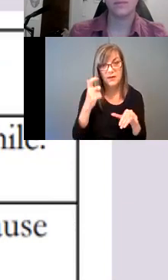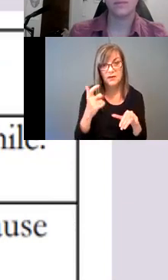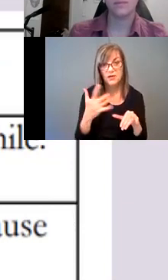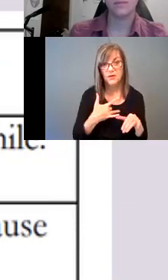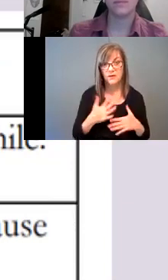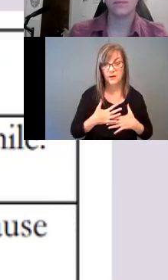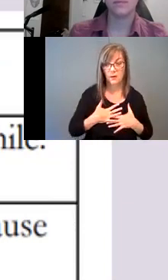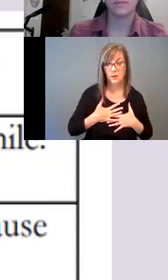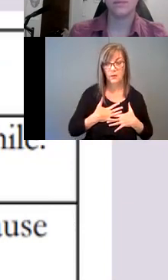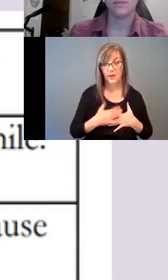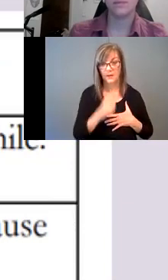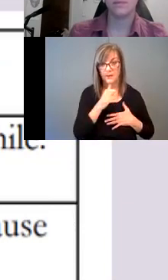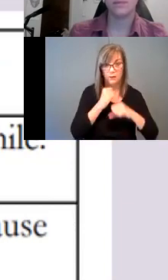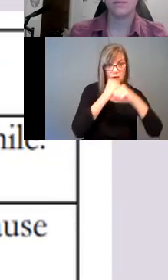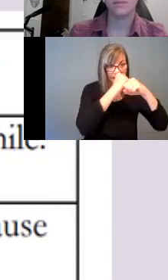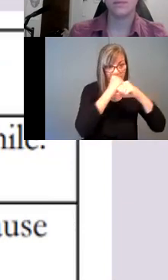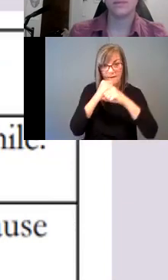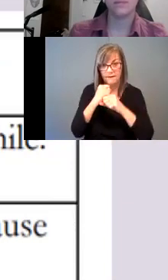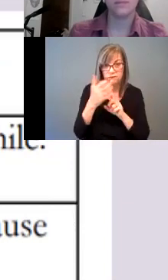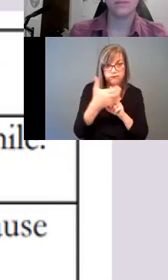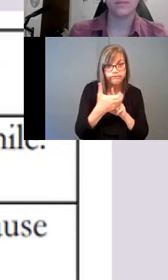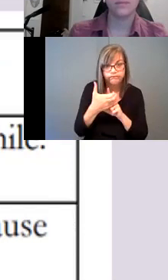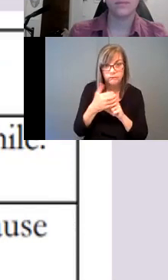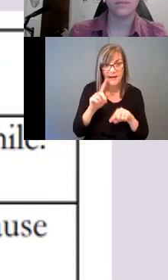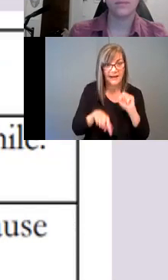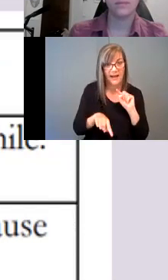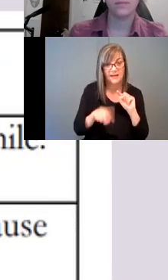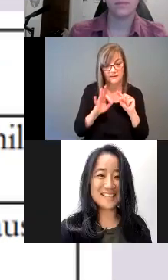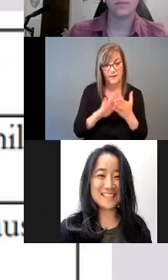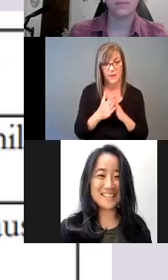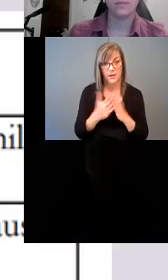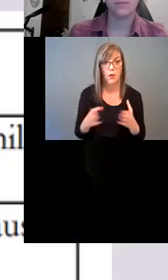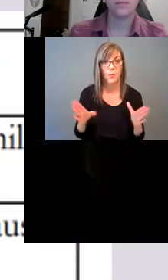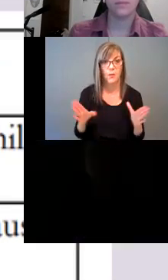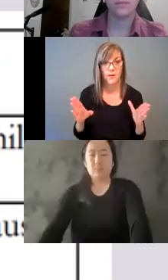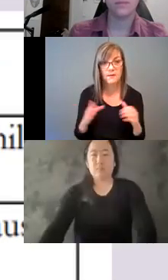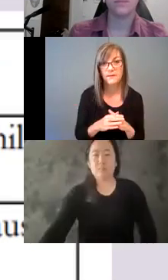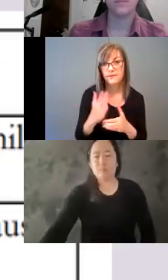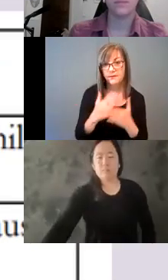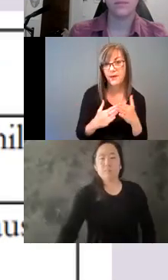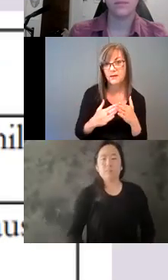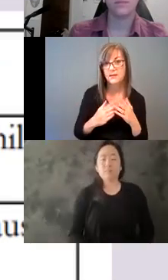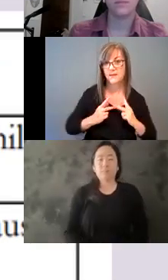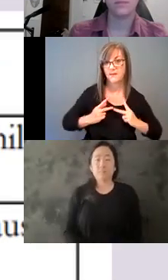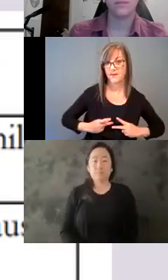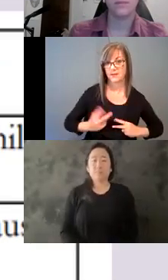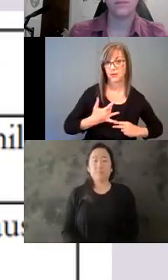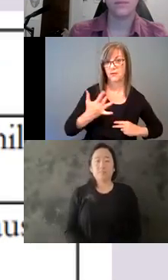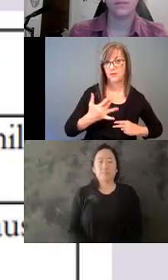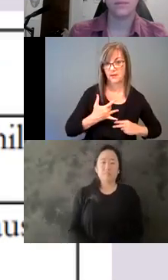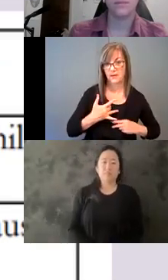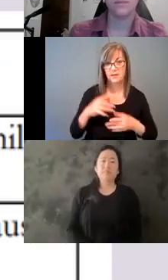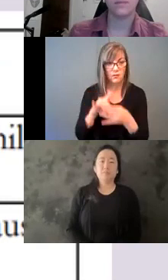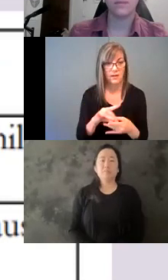our self-protective tools. So those are some physical sensations that you might have with